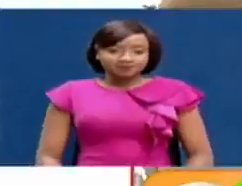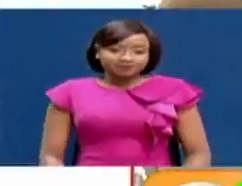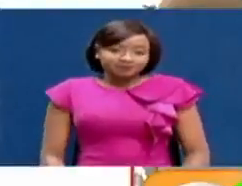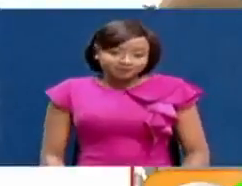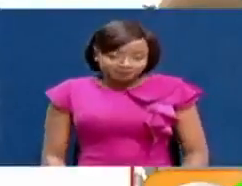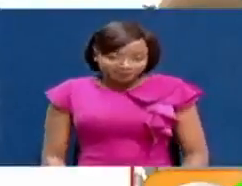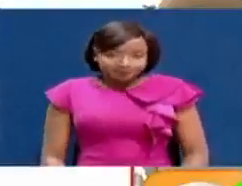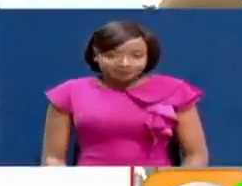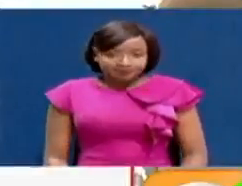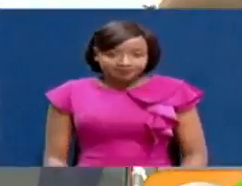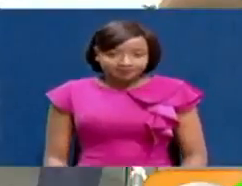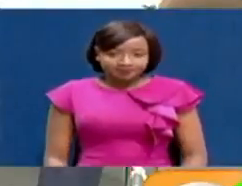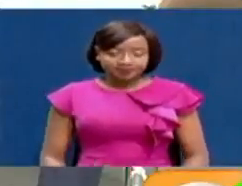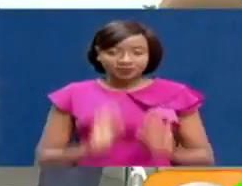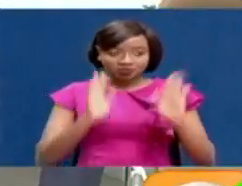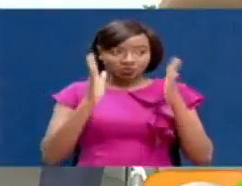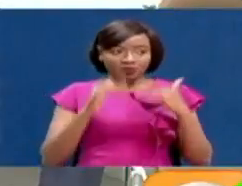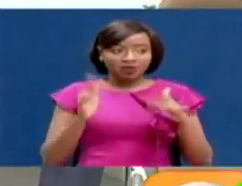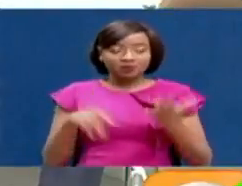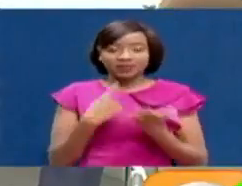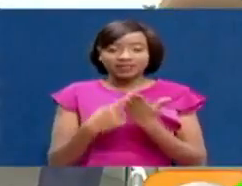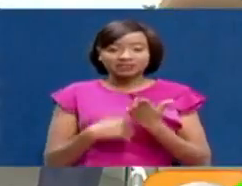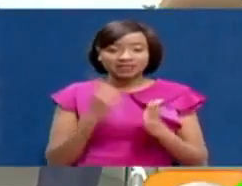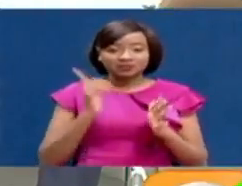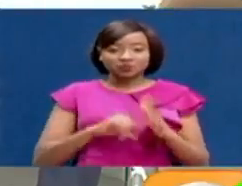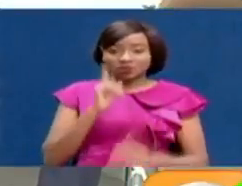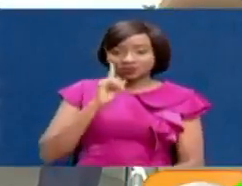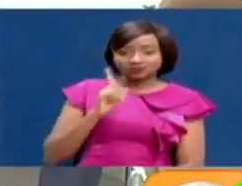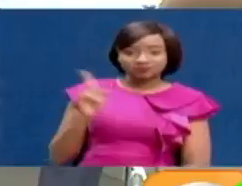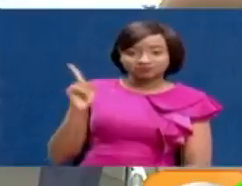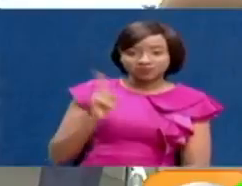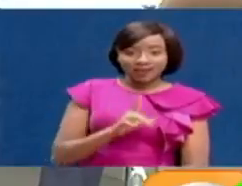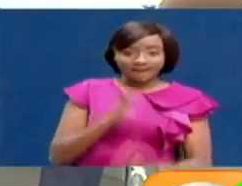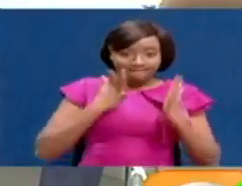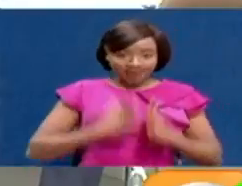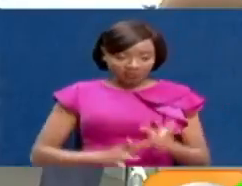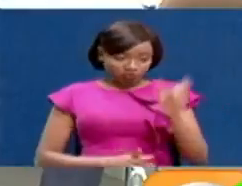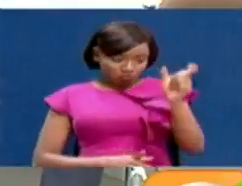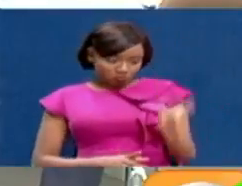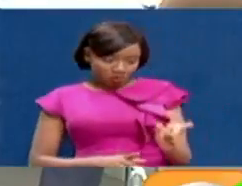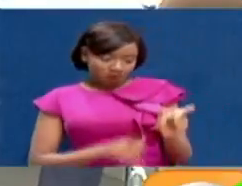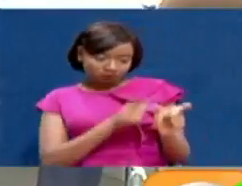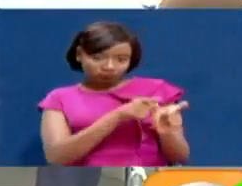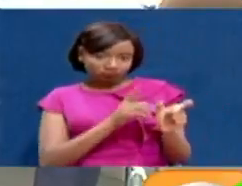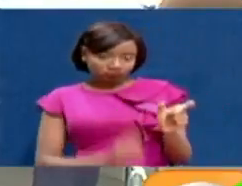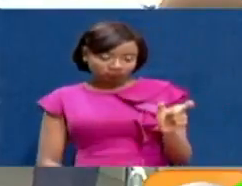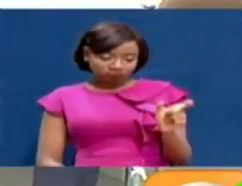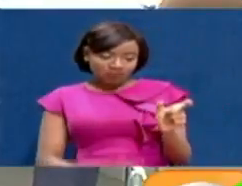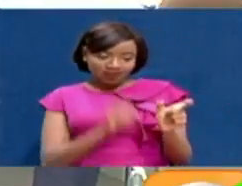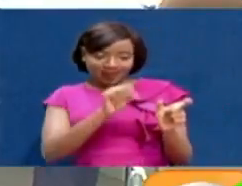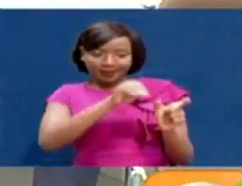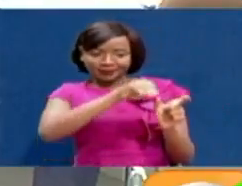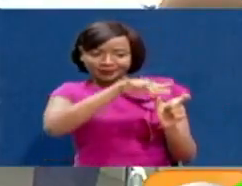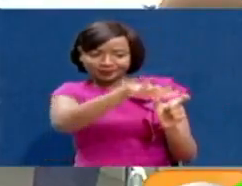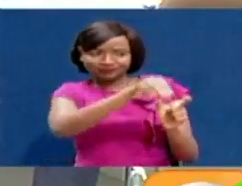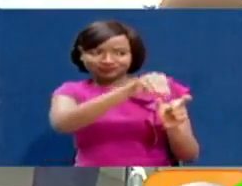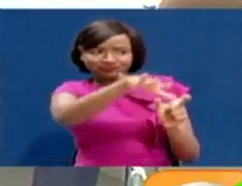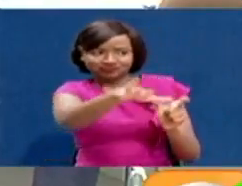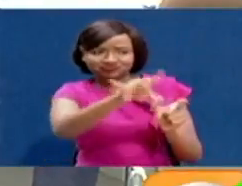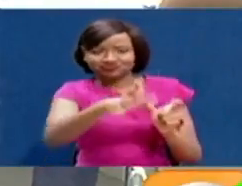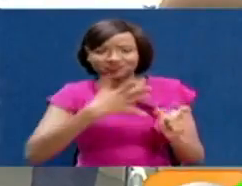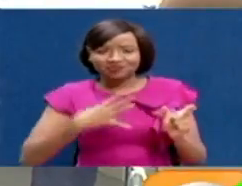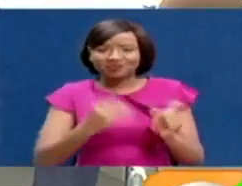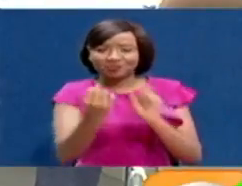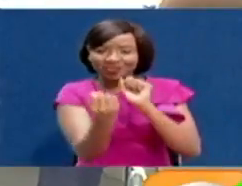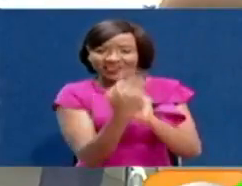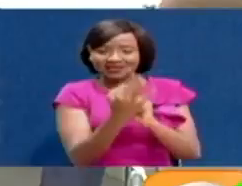Well, let's talk about contact tracing. Now, you know by now one person can infect more than 2 people, 4 people, sometimes goes all the way to 13, and those